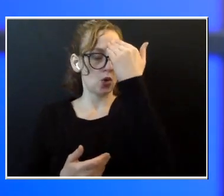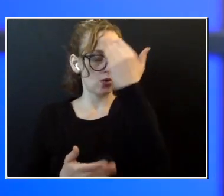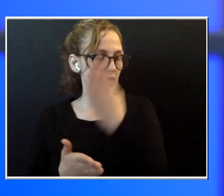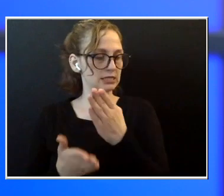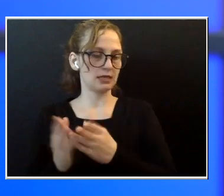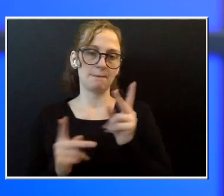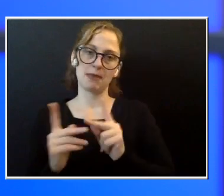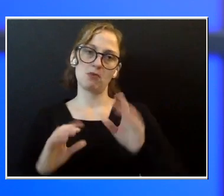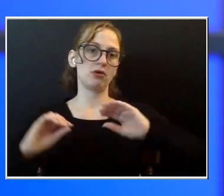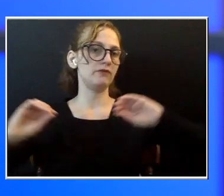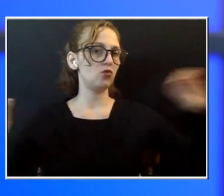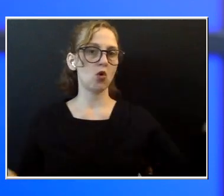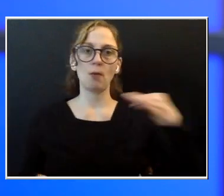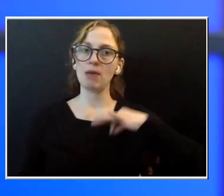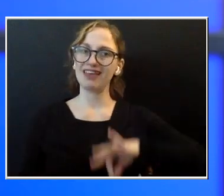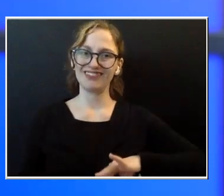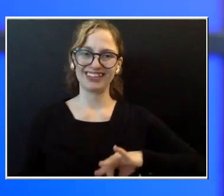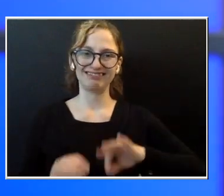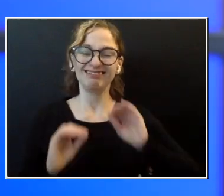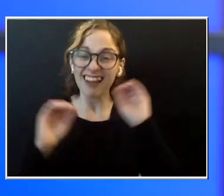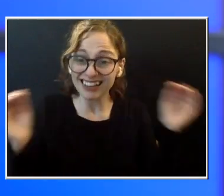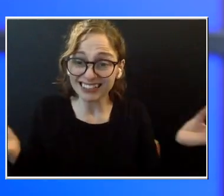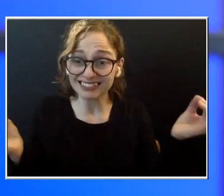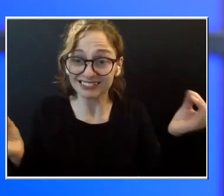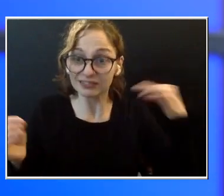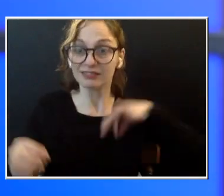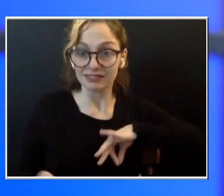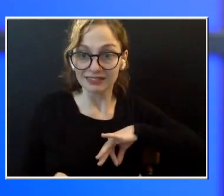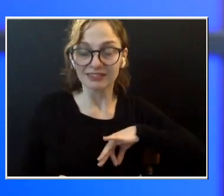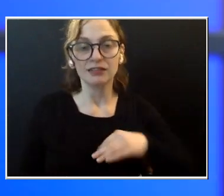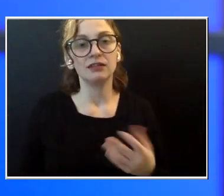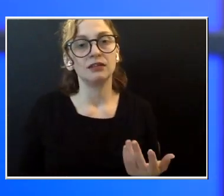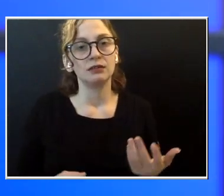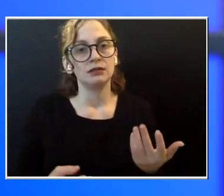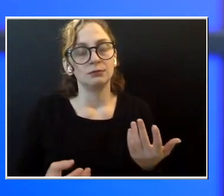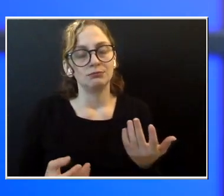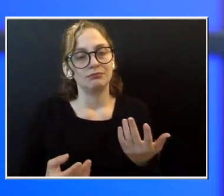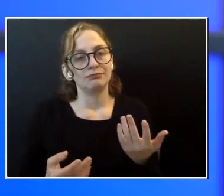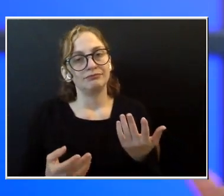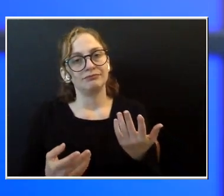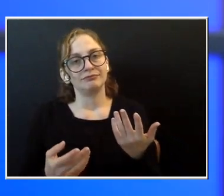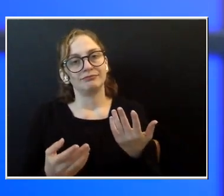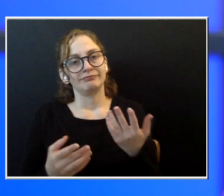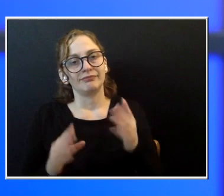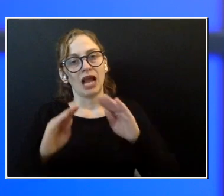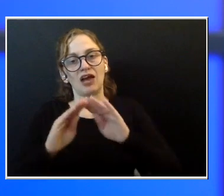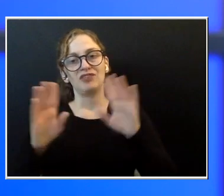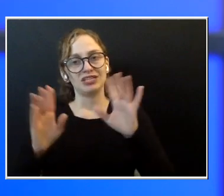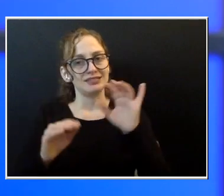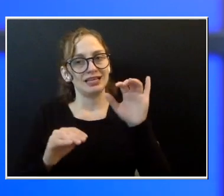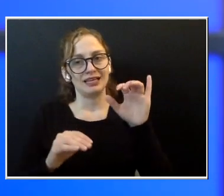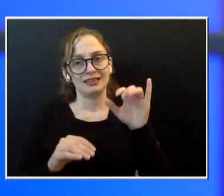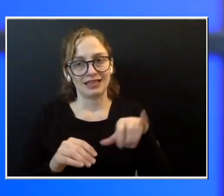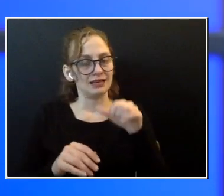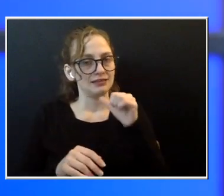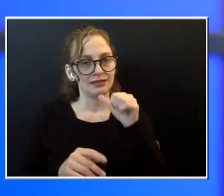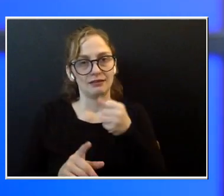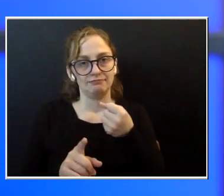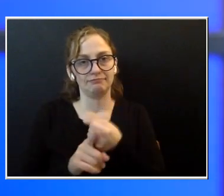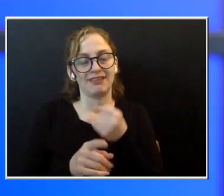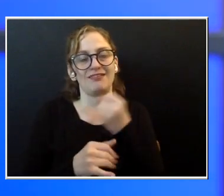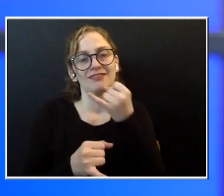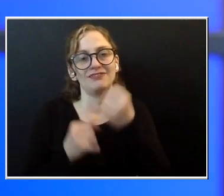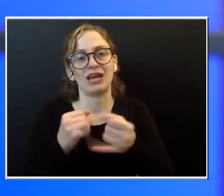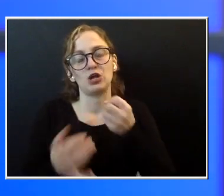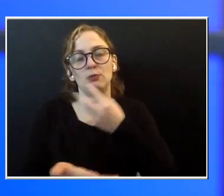all. But in the final approval, that was not obviously done. Yeah, that's not how it looks. And that's basically a trial of